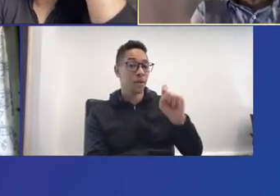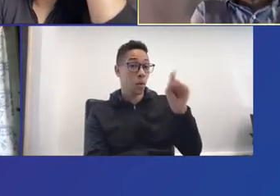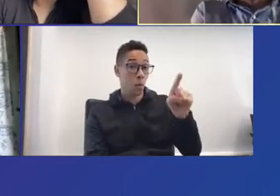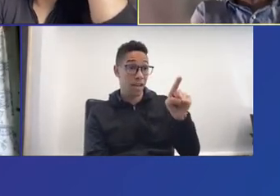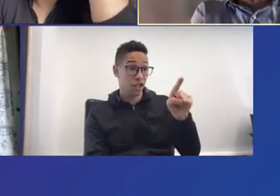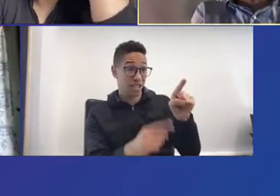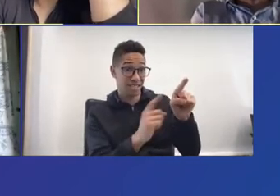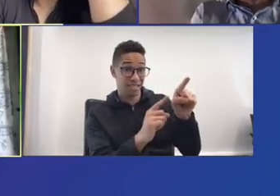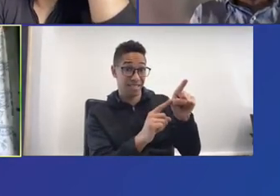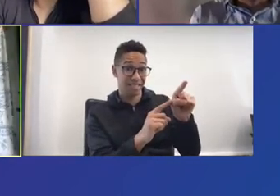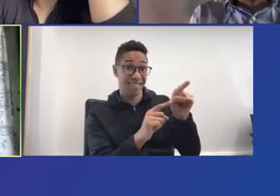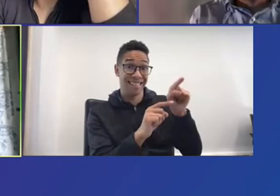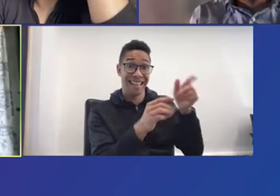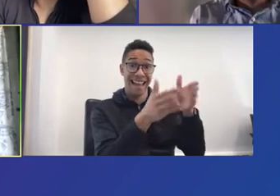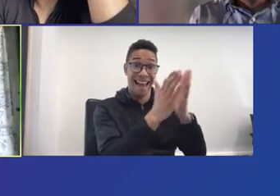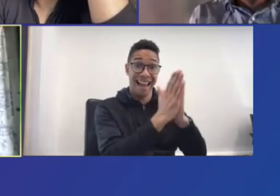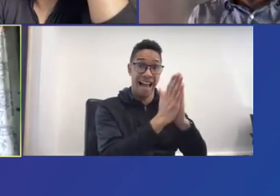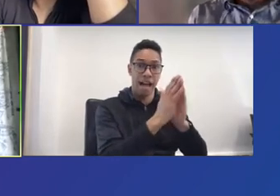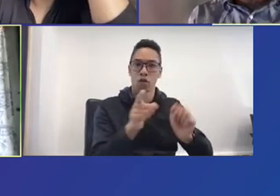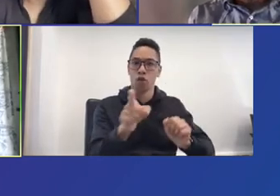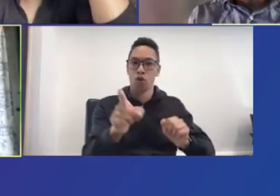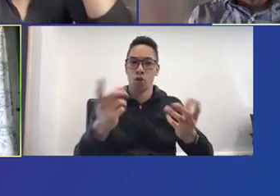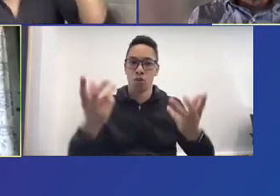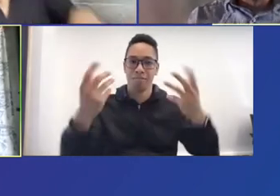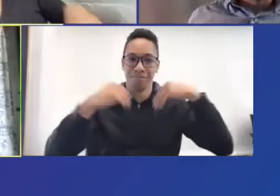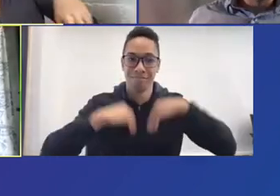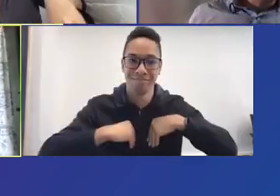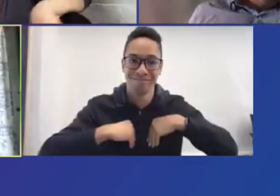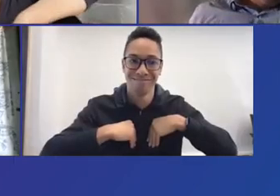asked. What did he ask?